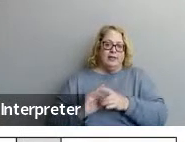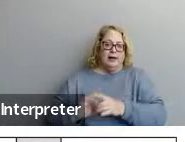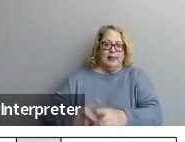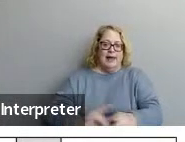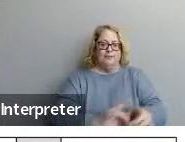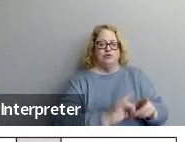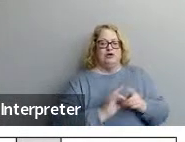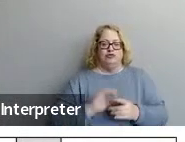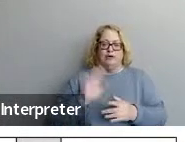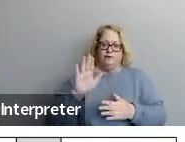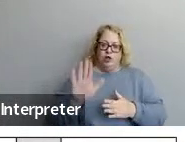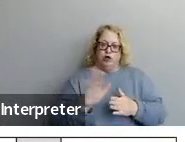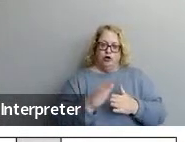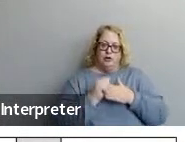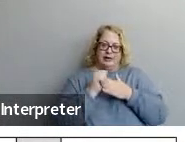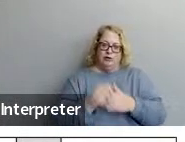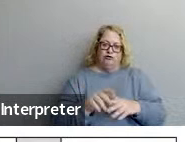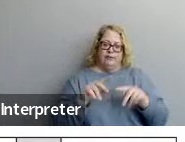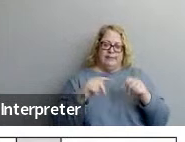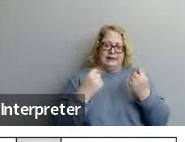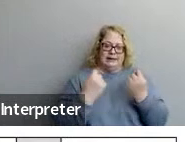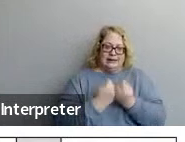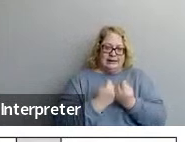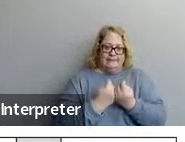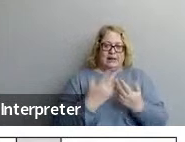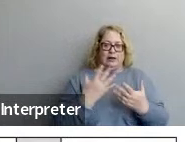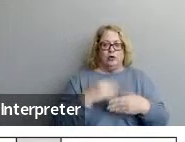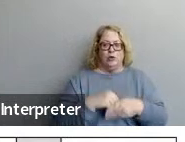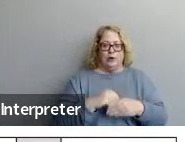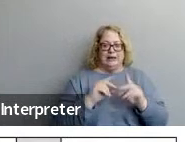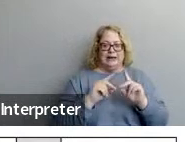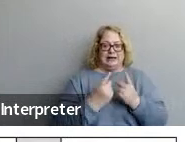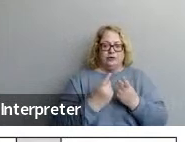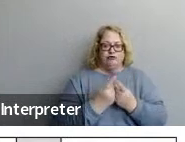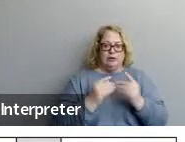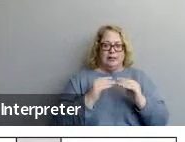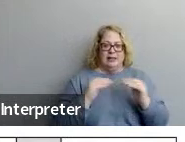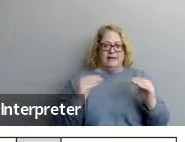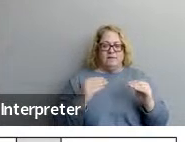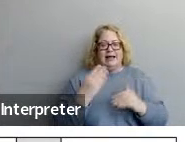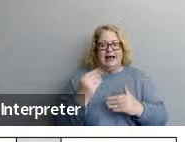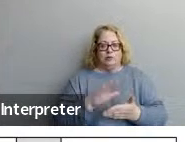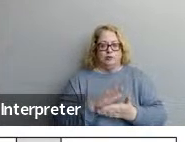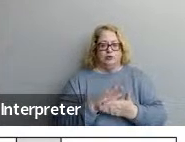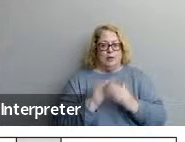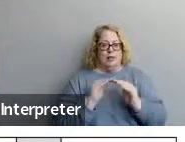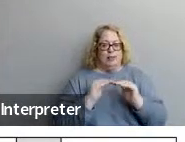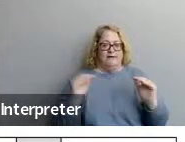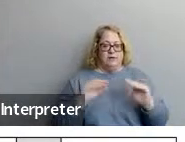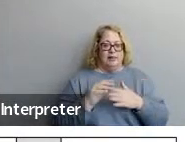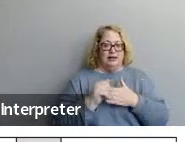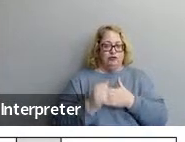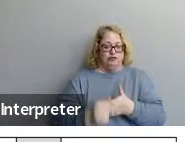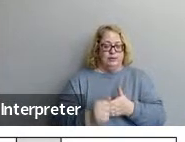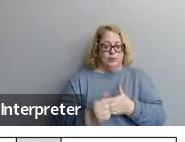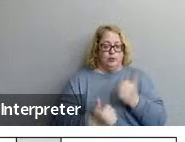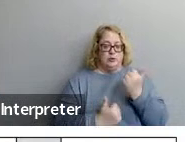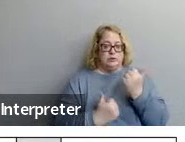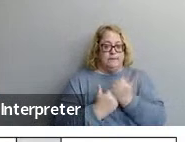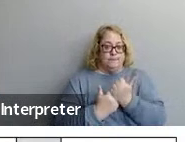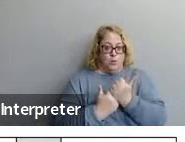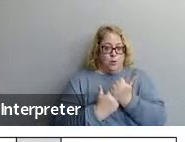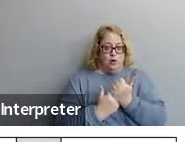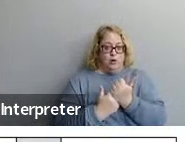collaboration of their leadership team, including district level leadership and school level leadership to support with,